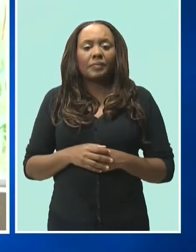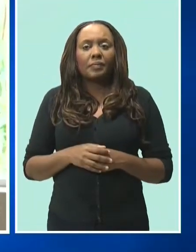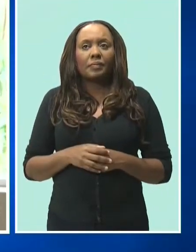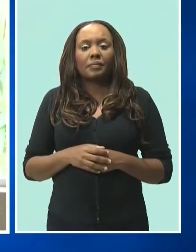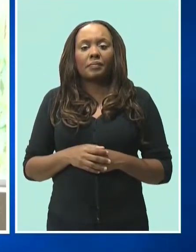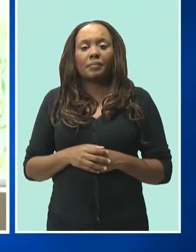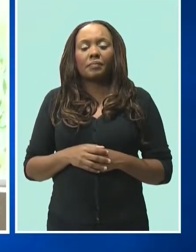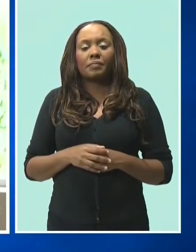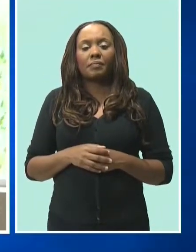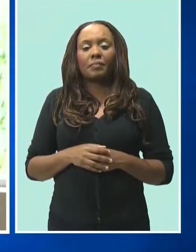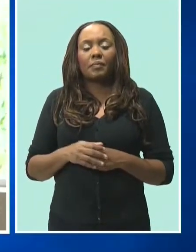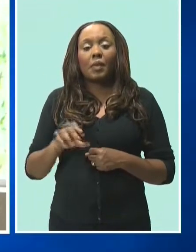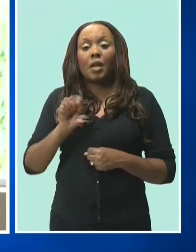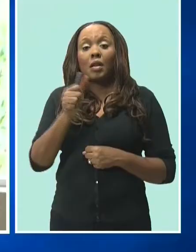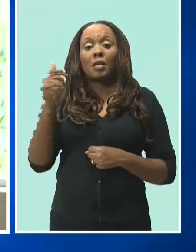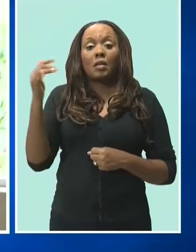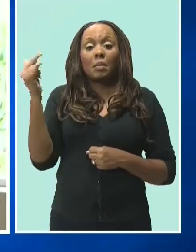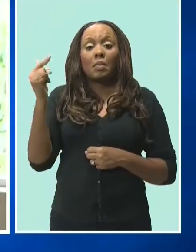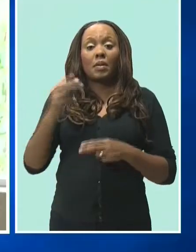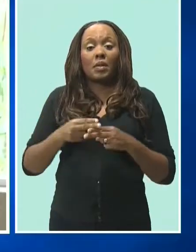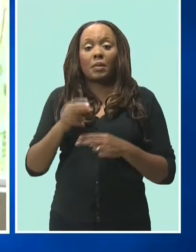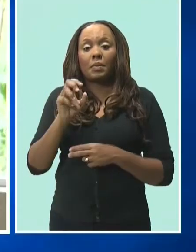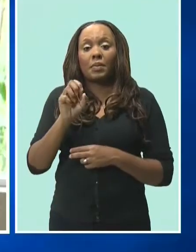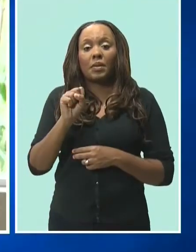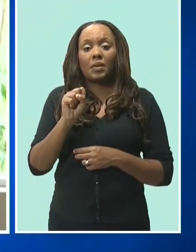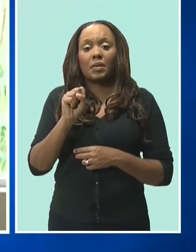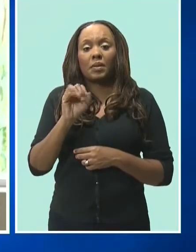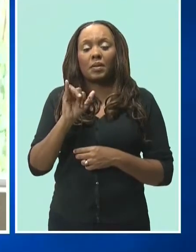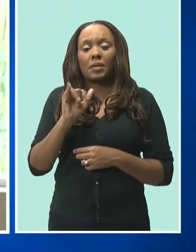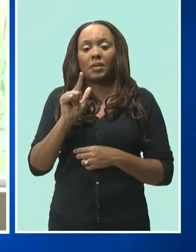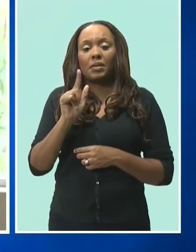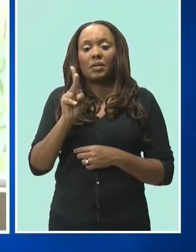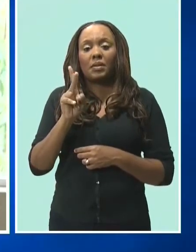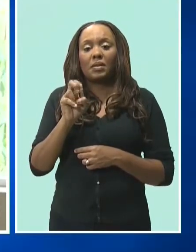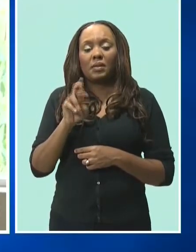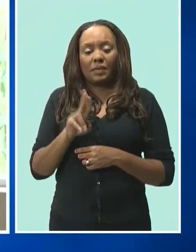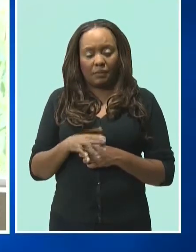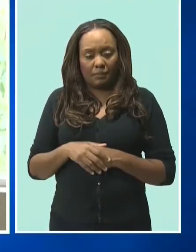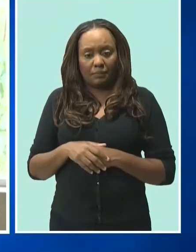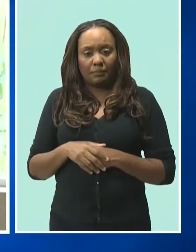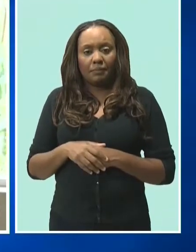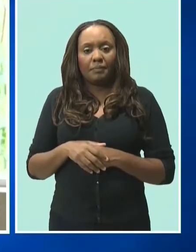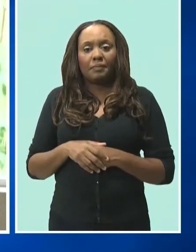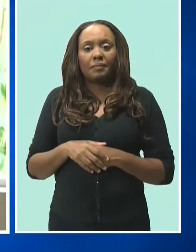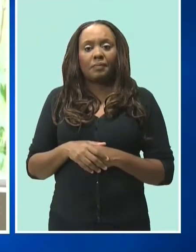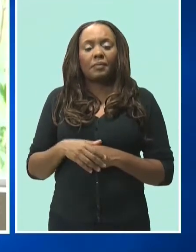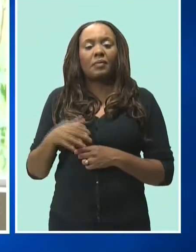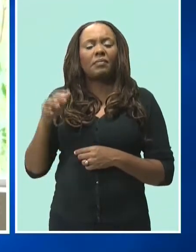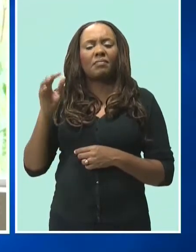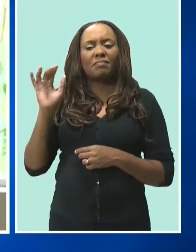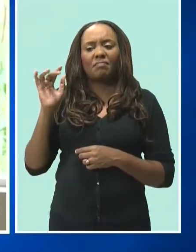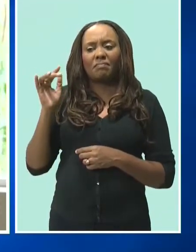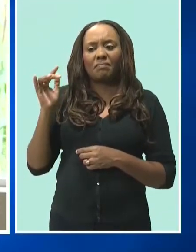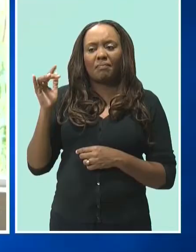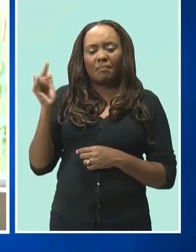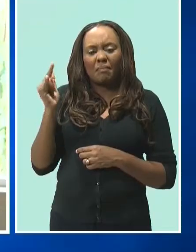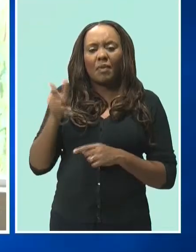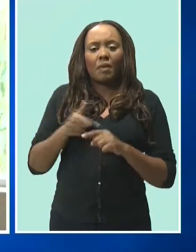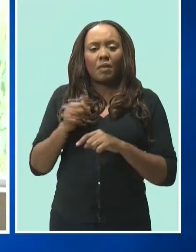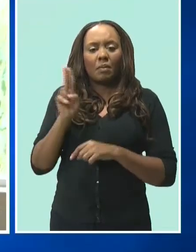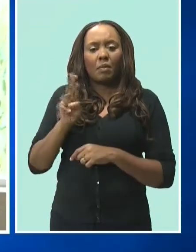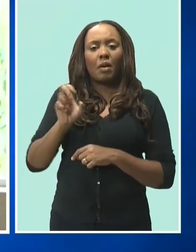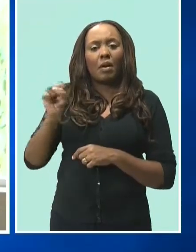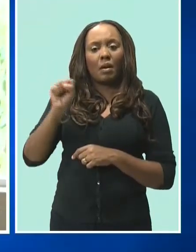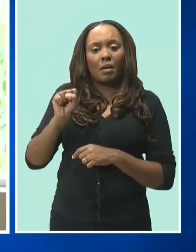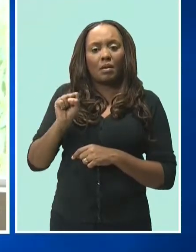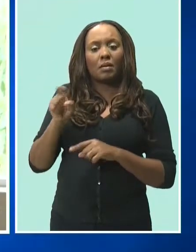Silver, which we have asked to meet with us over the course of the next few days, and that is an airline out of the United States of America